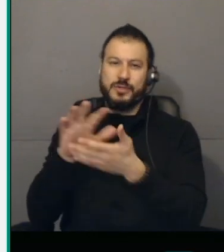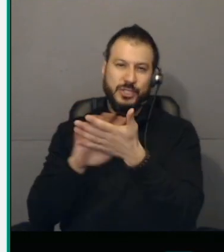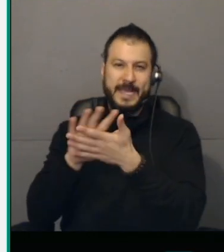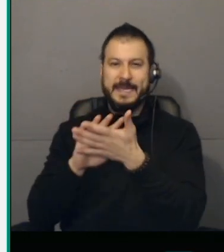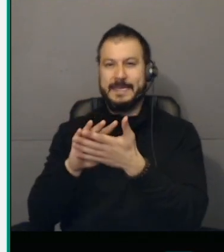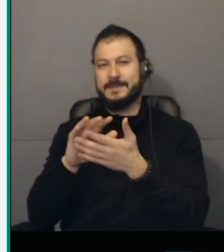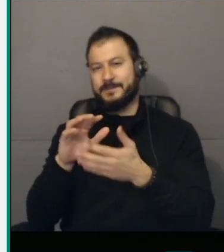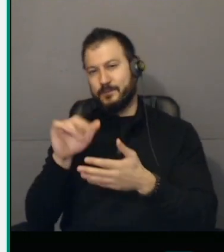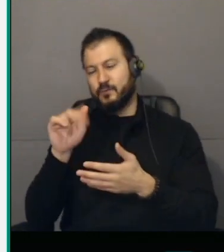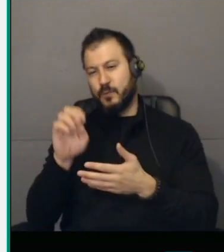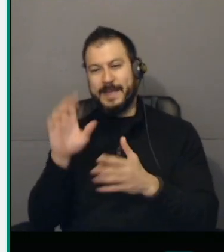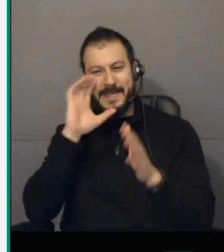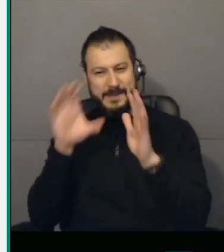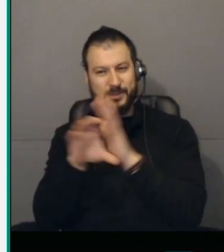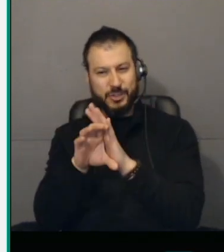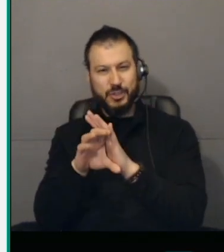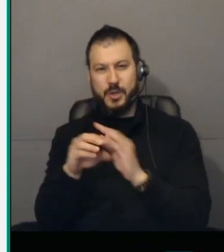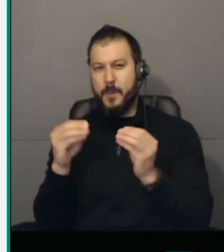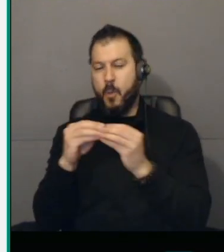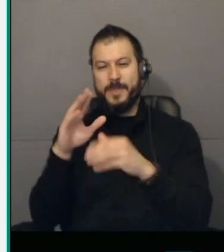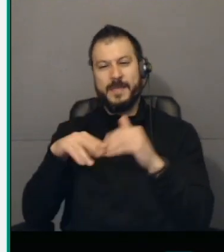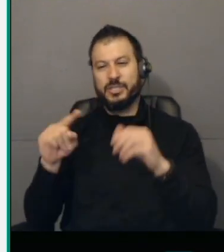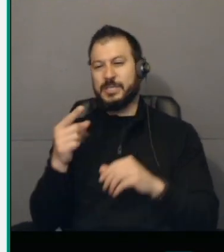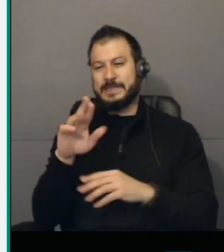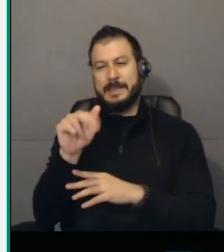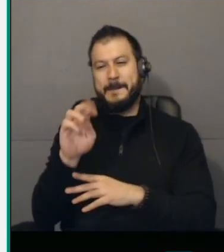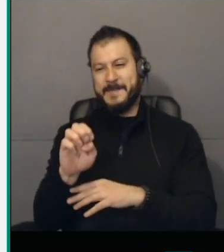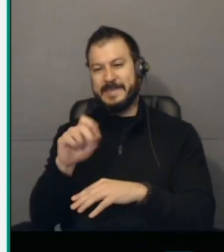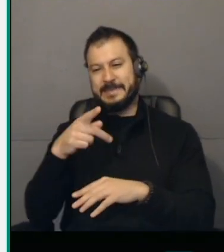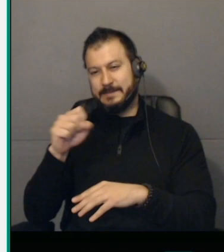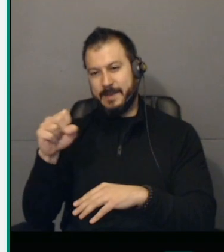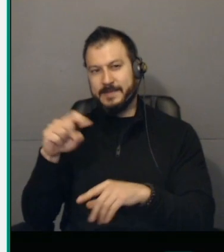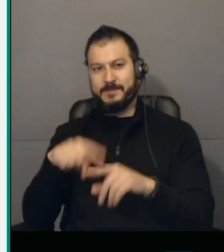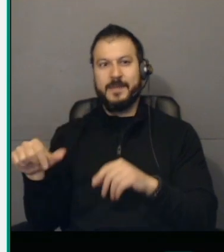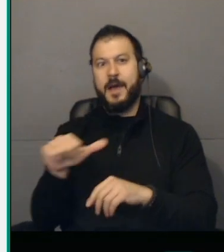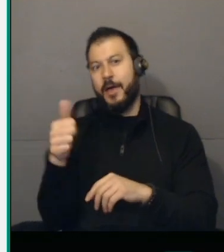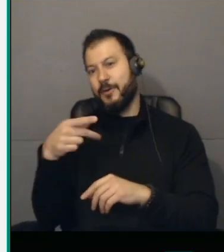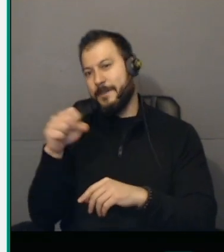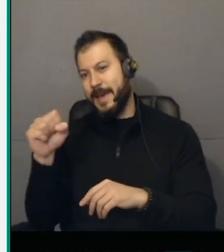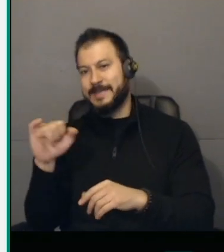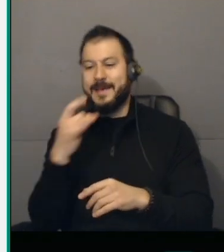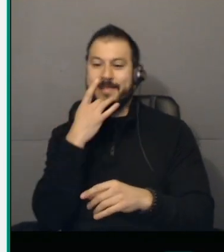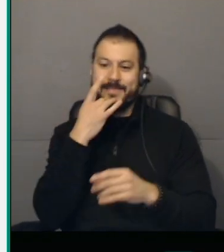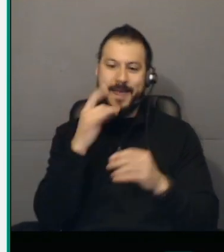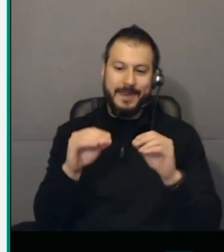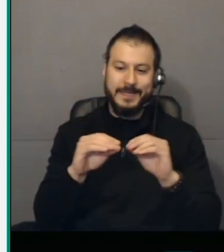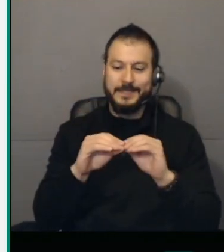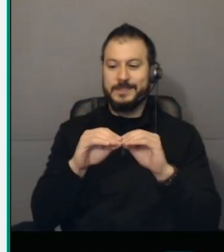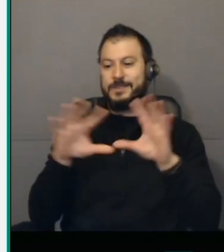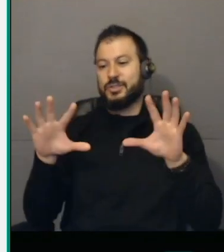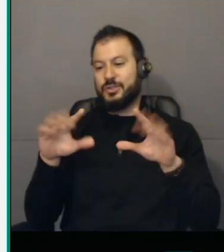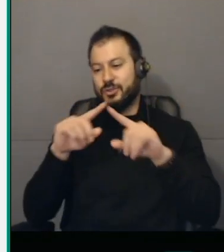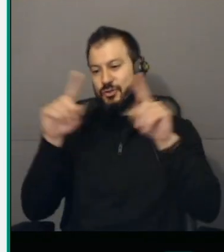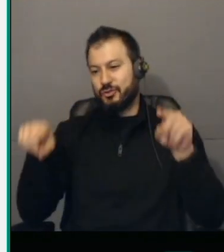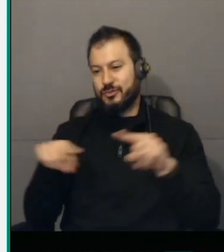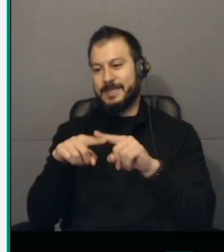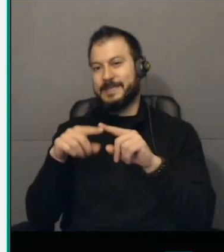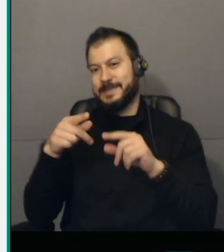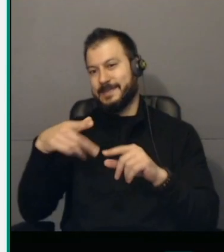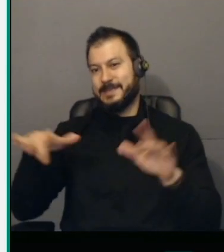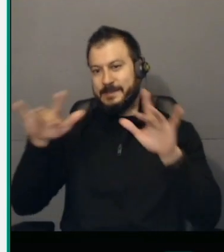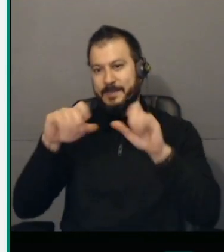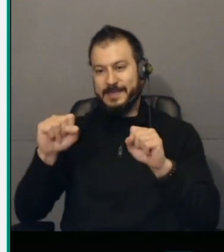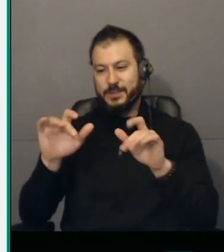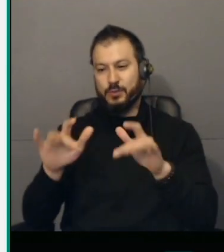texture. We applied Vrs to more than just the base pass, but also to many of the other heavy-hitting passes like lighting and screen space reflections.